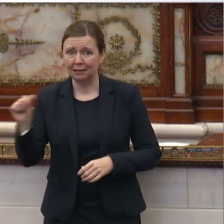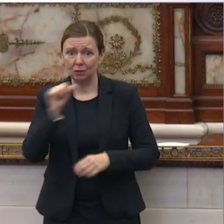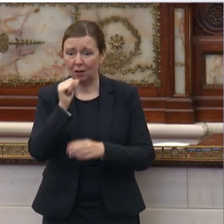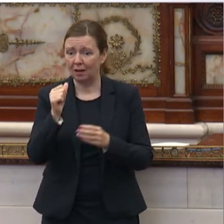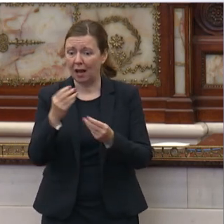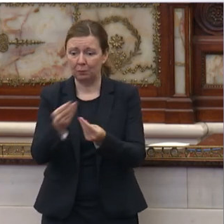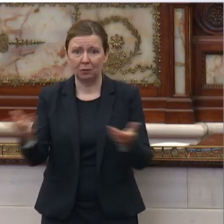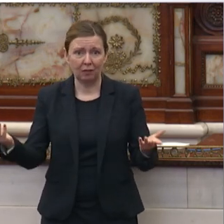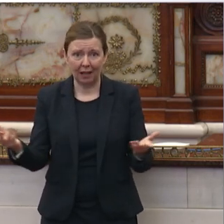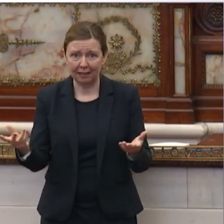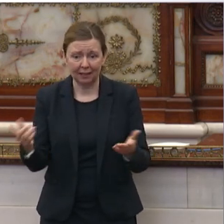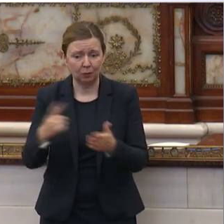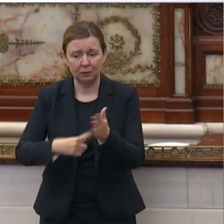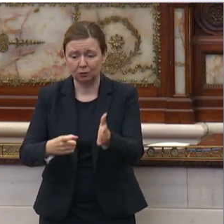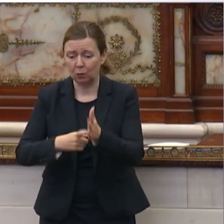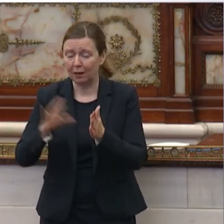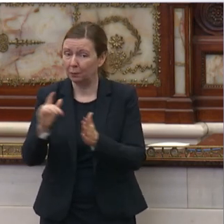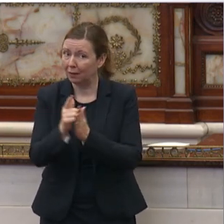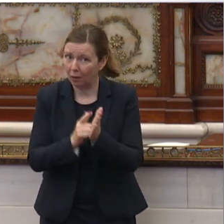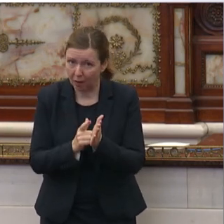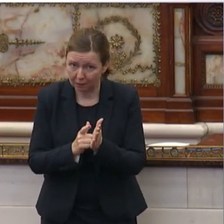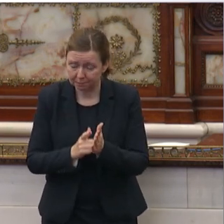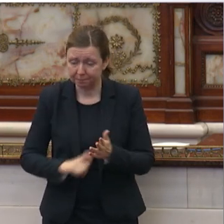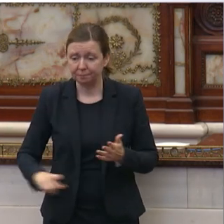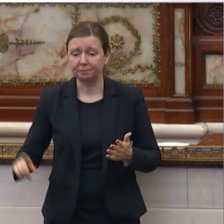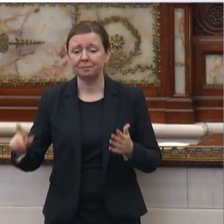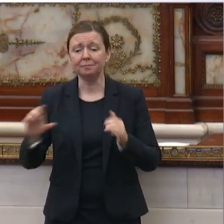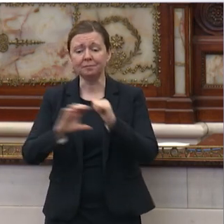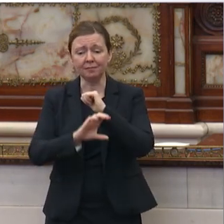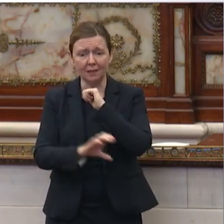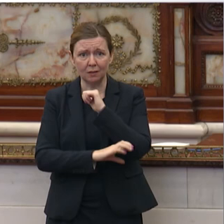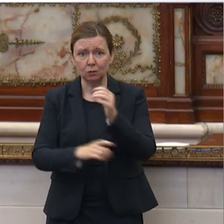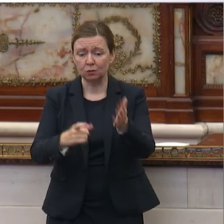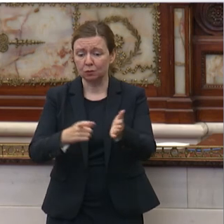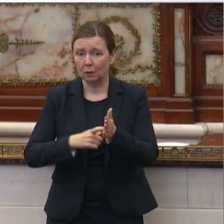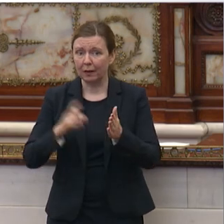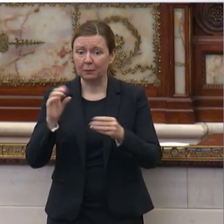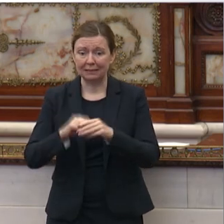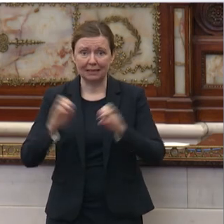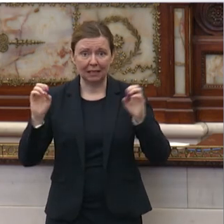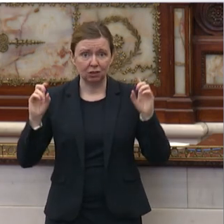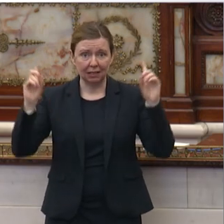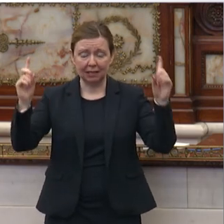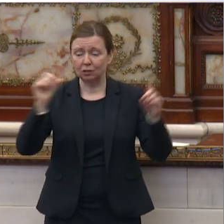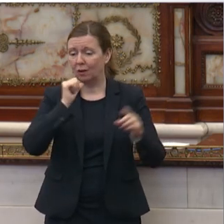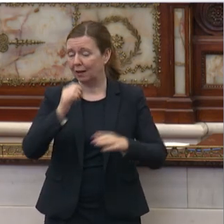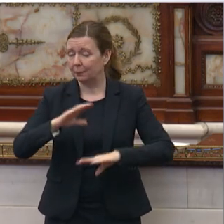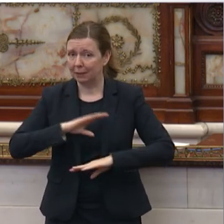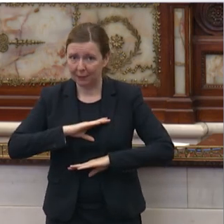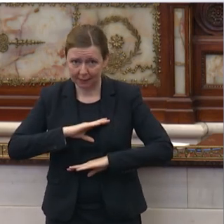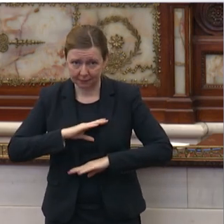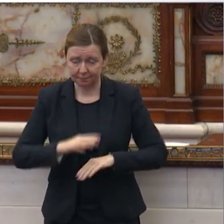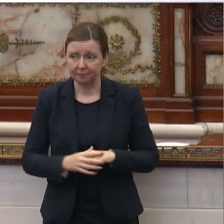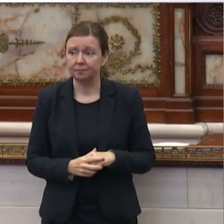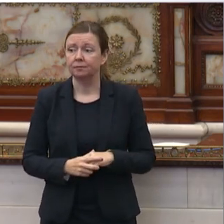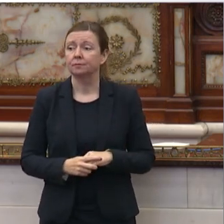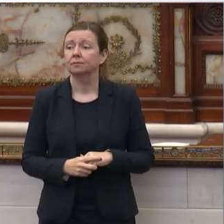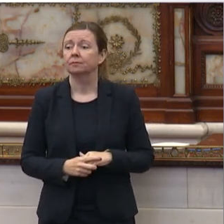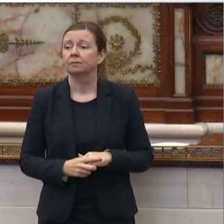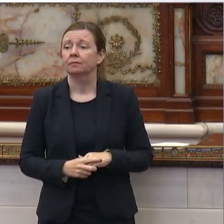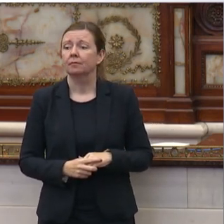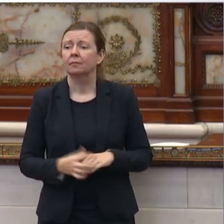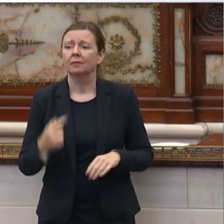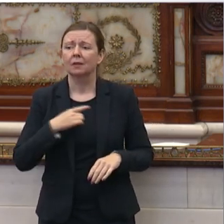being provided what is required by law, that constitutional requirements in education are not being met. And